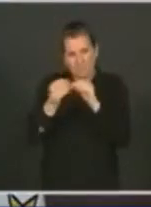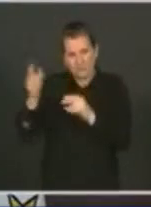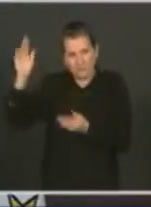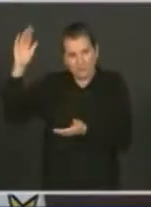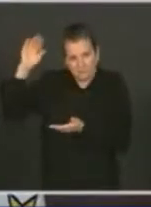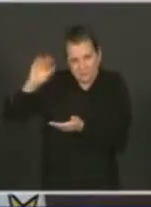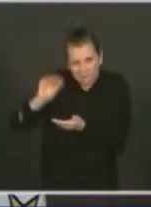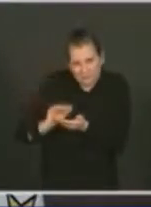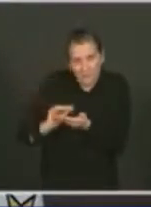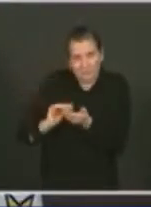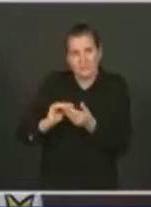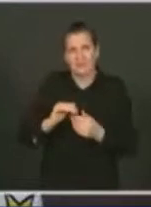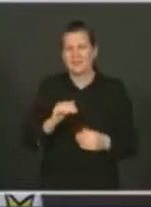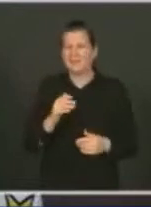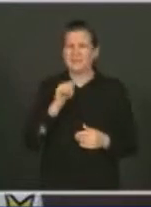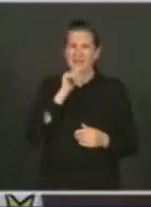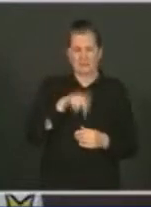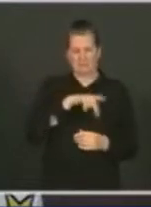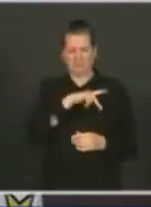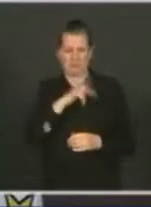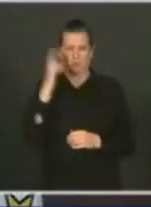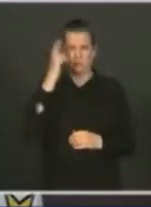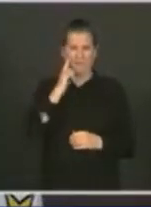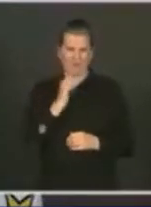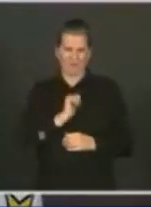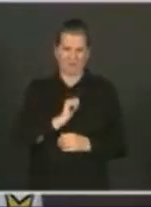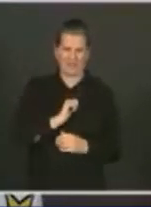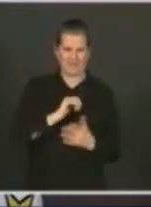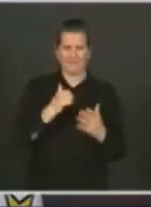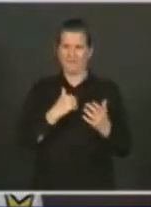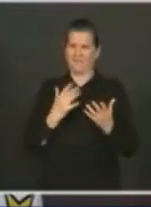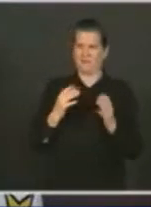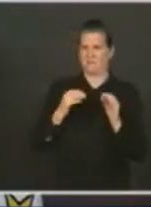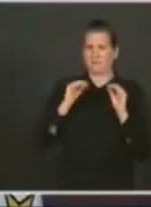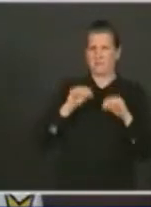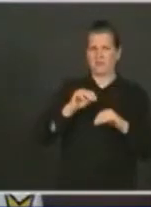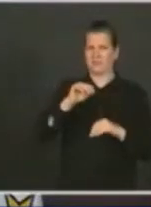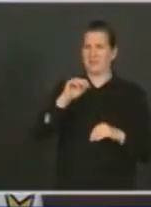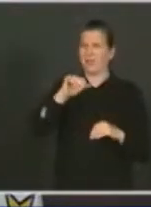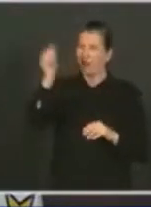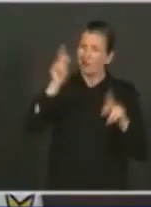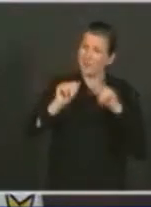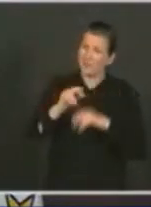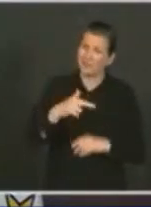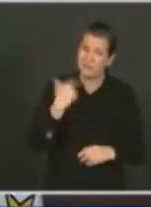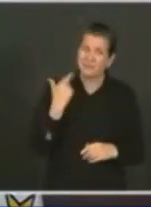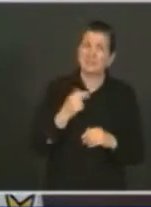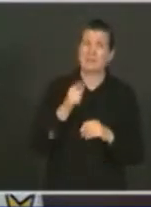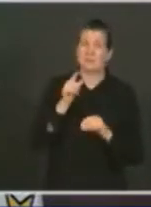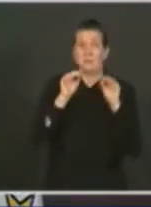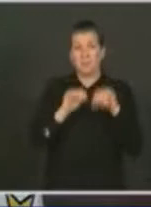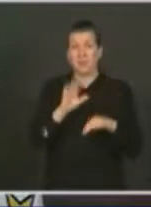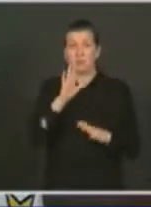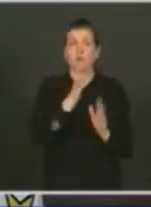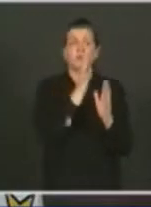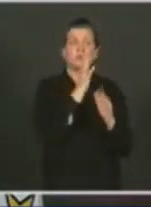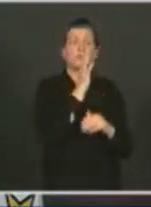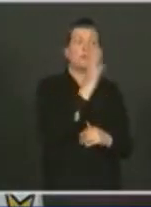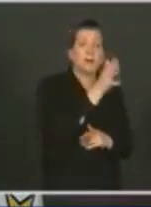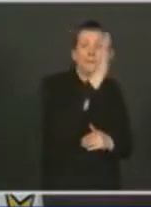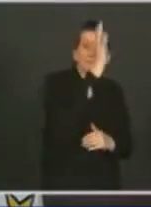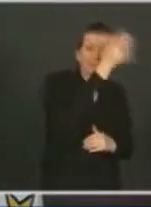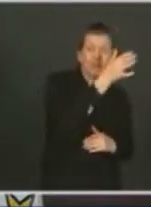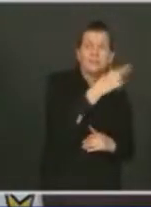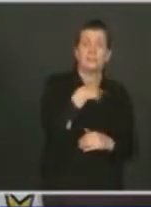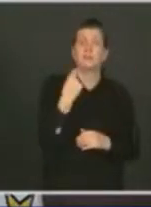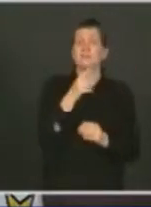personal risk to ourselves, but what risk are we putting everybody else around us at? What risk are we putting our grandparents at? What risk are we putting our neighbors at? What risk are we putting